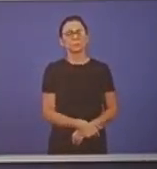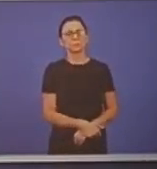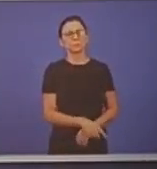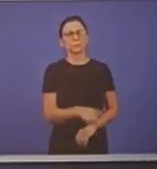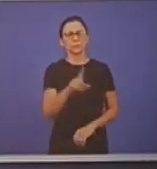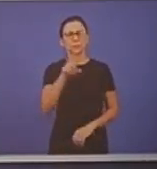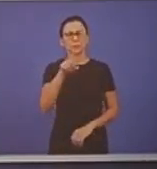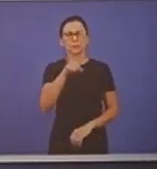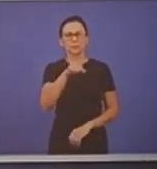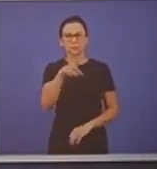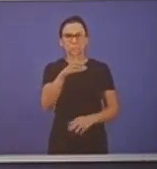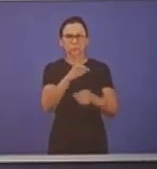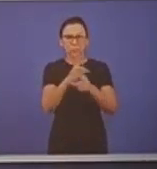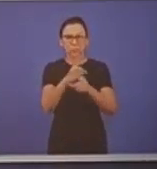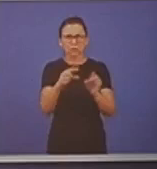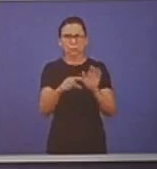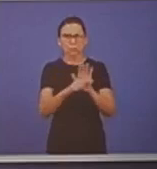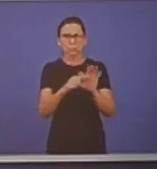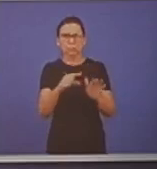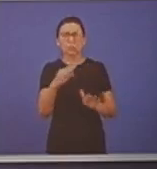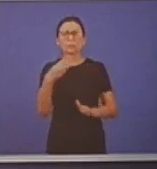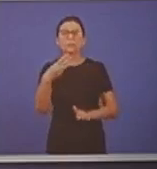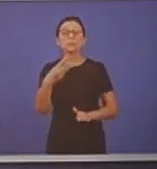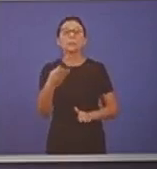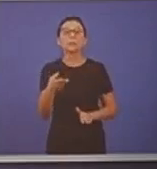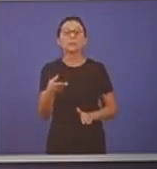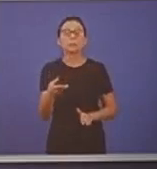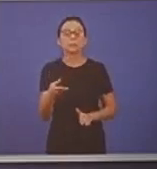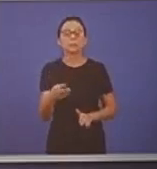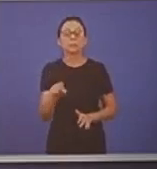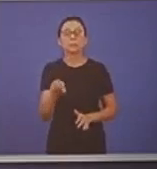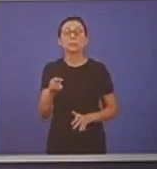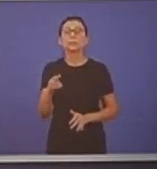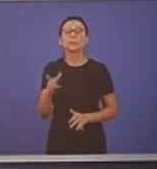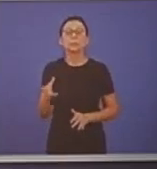invitation. Verse 3.